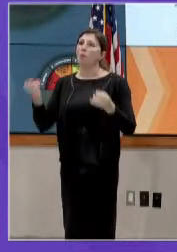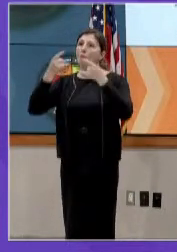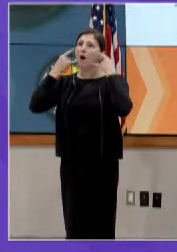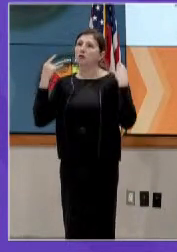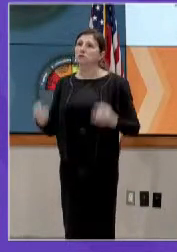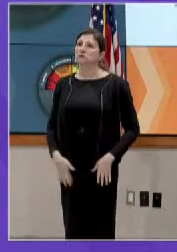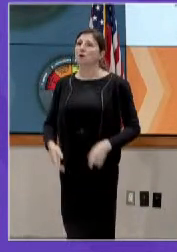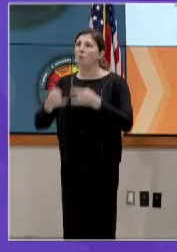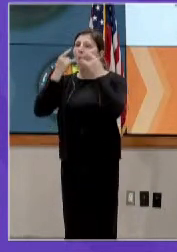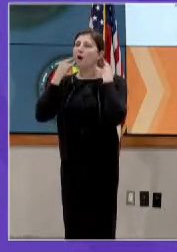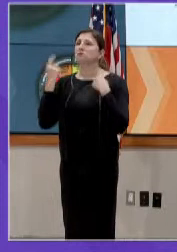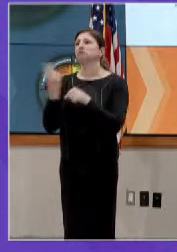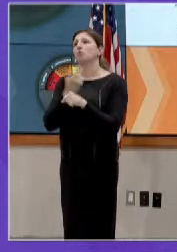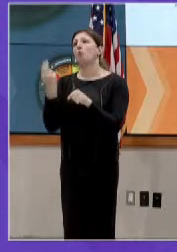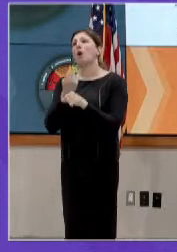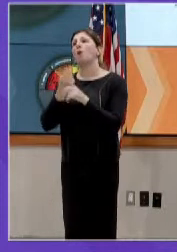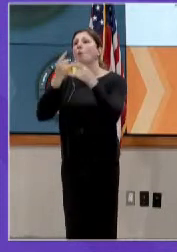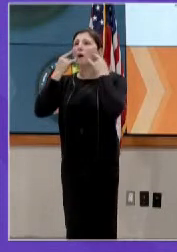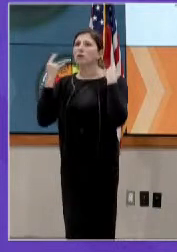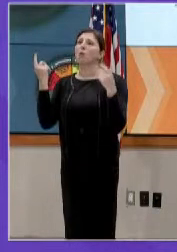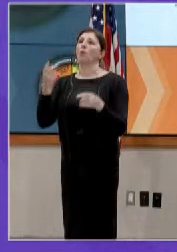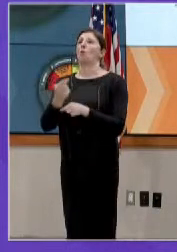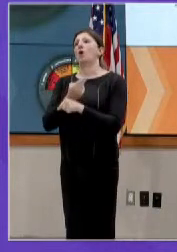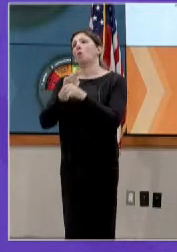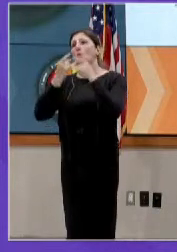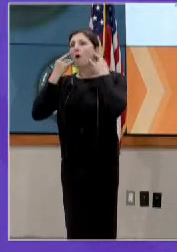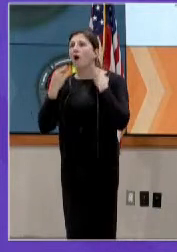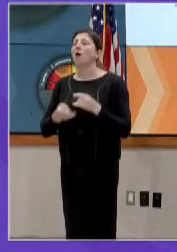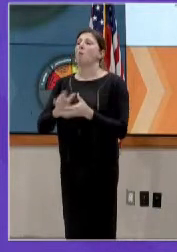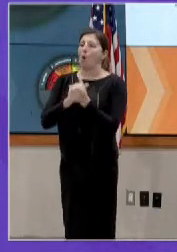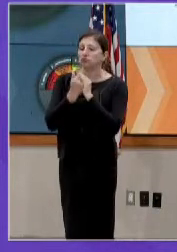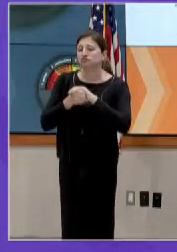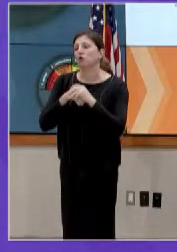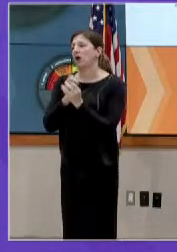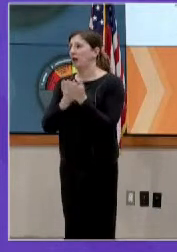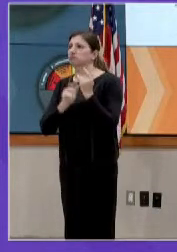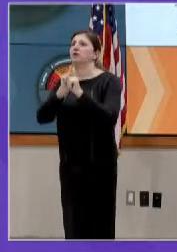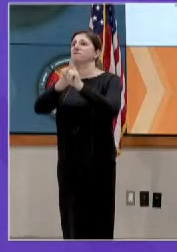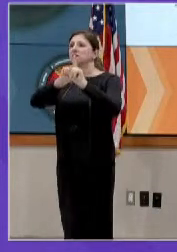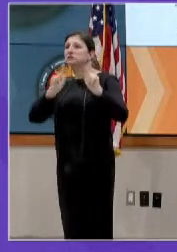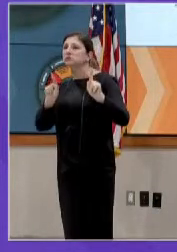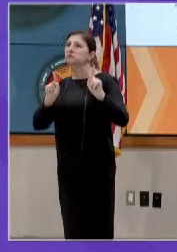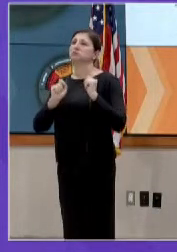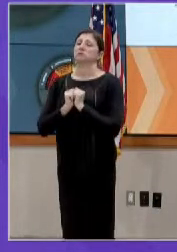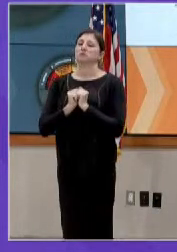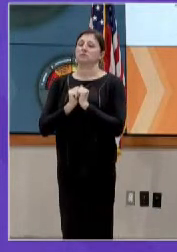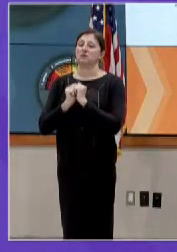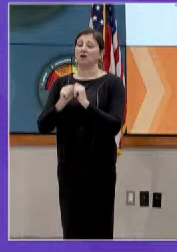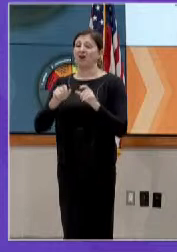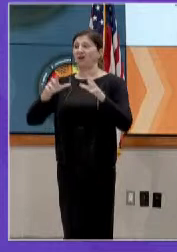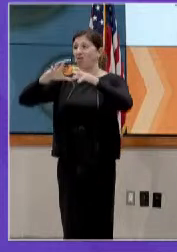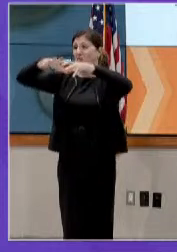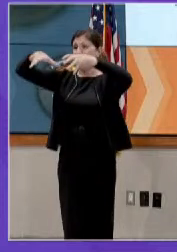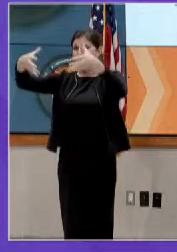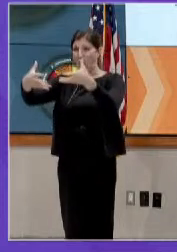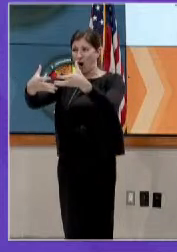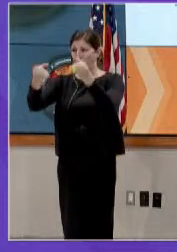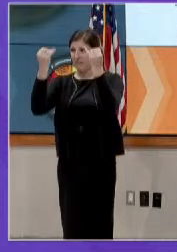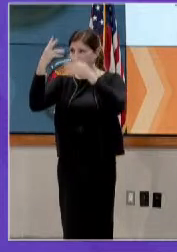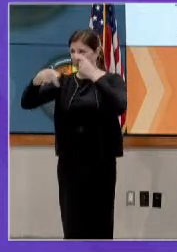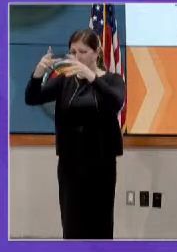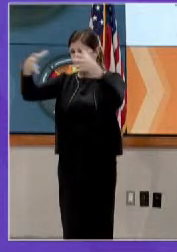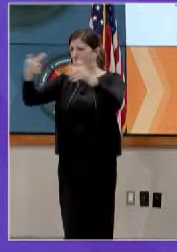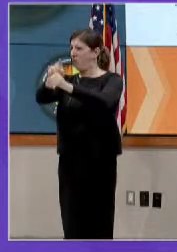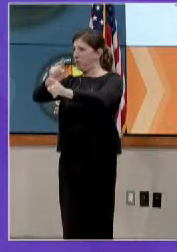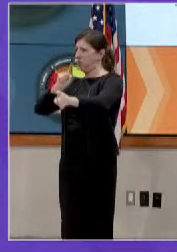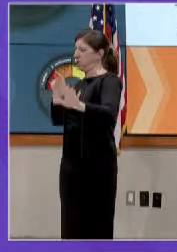your cloth face coverings, wash your hands, physically distance, stay away from large gatherings. Do